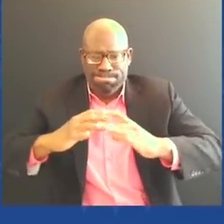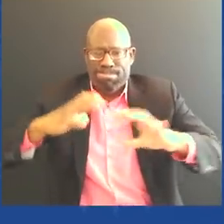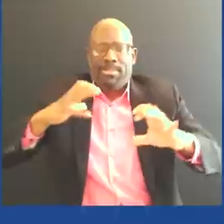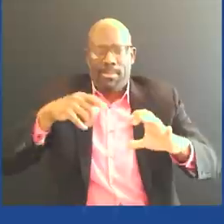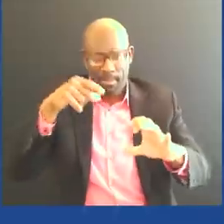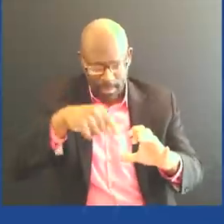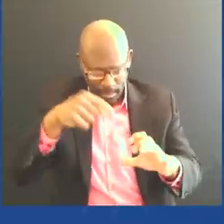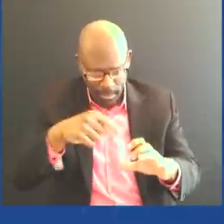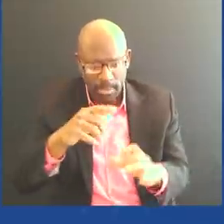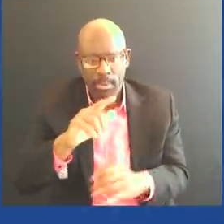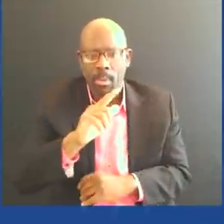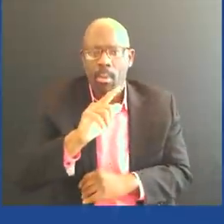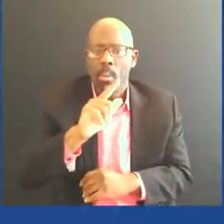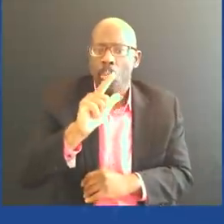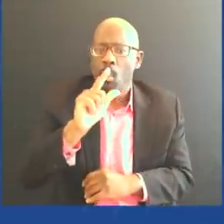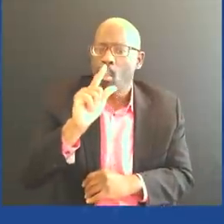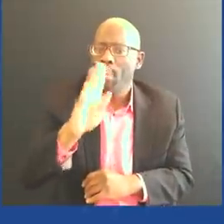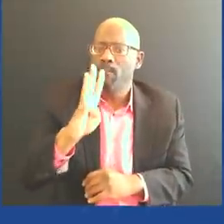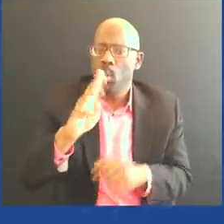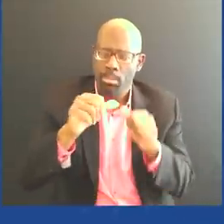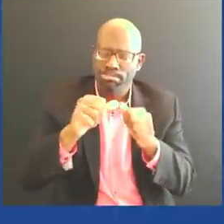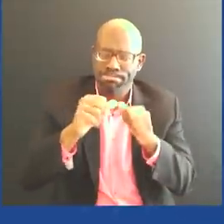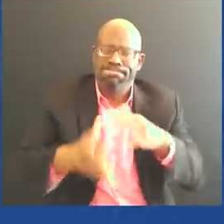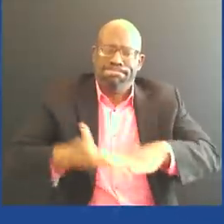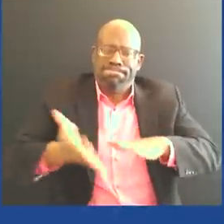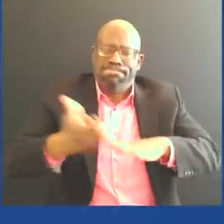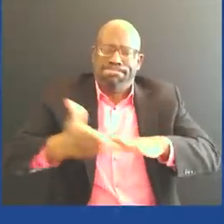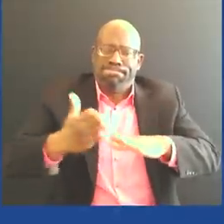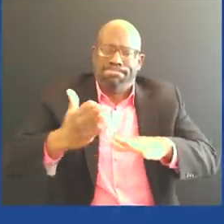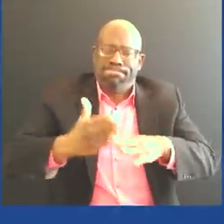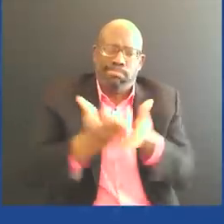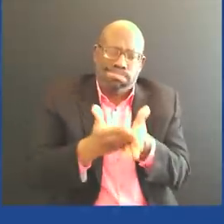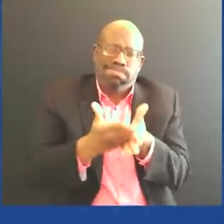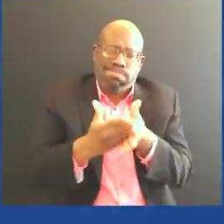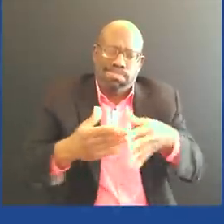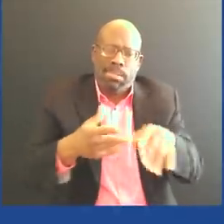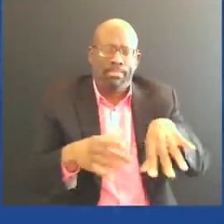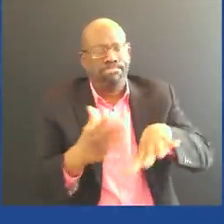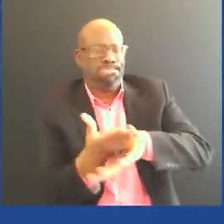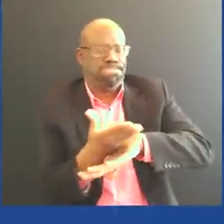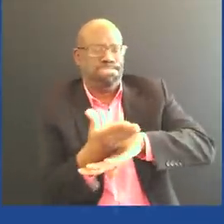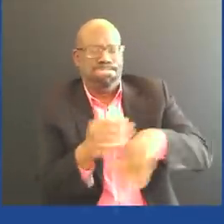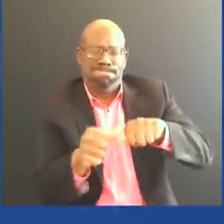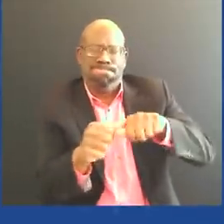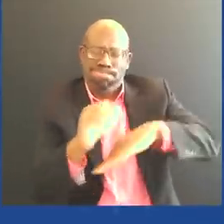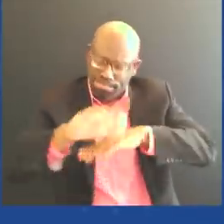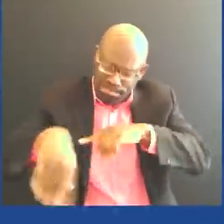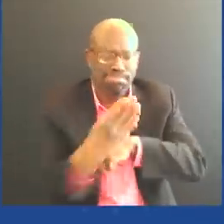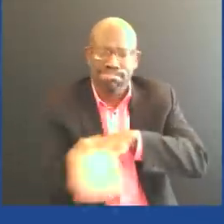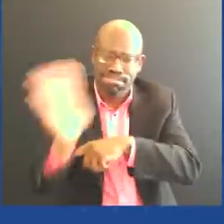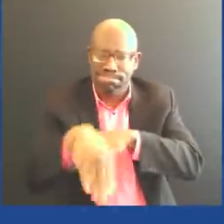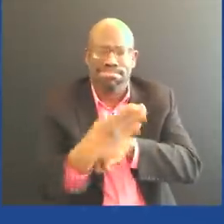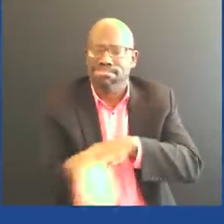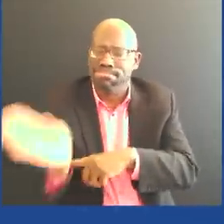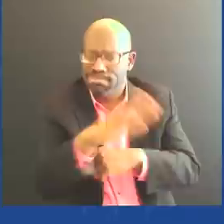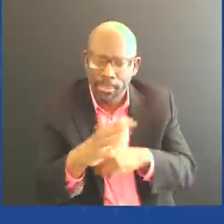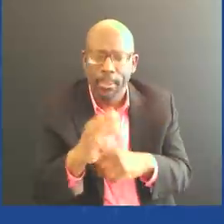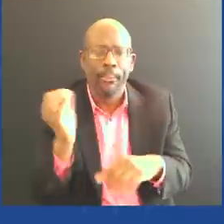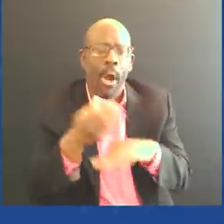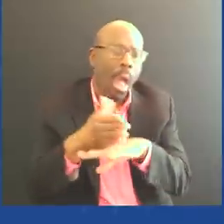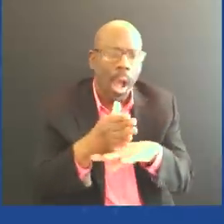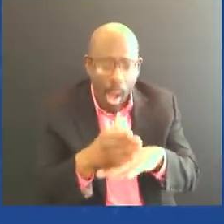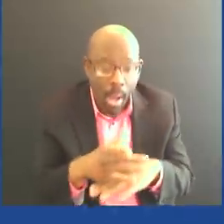breakdown. Delaware served in the Atlantic Fleet throughout her career. In the years immediately following World War I, the United States, Britain, and